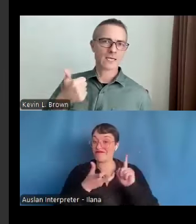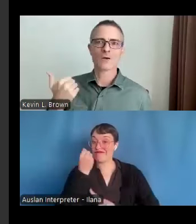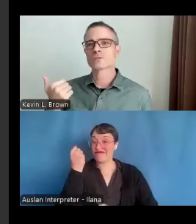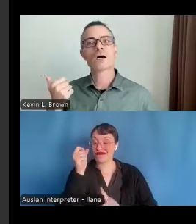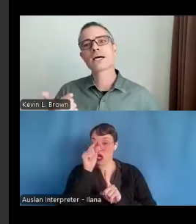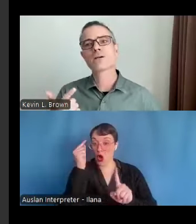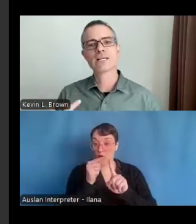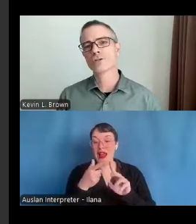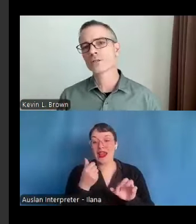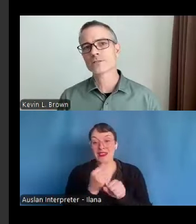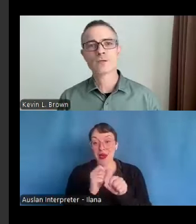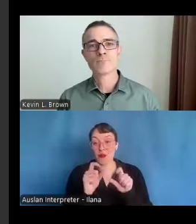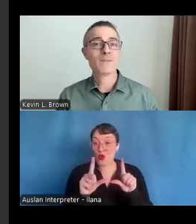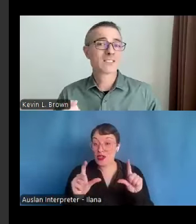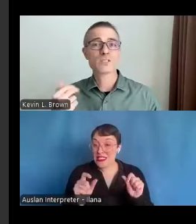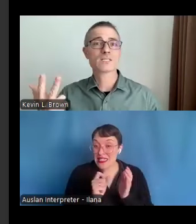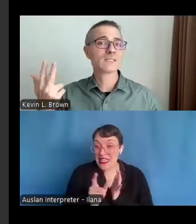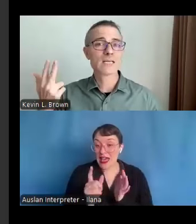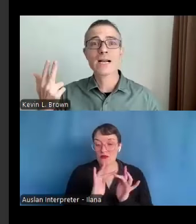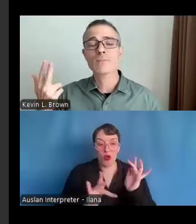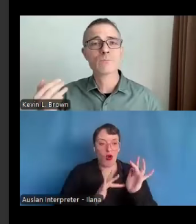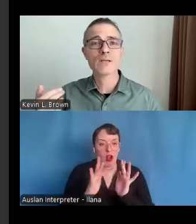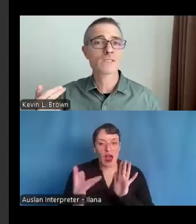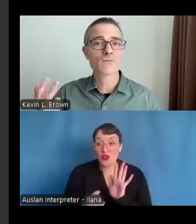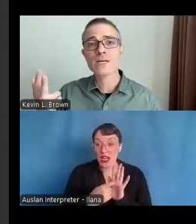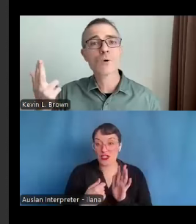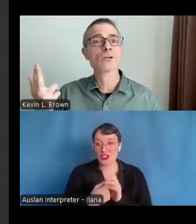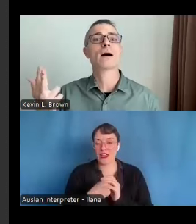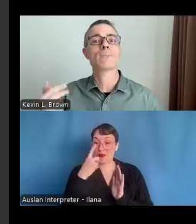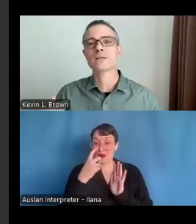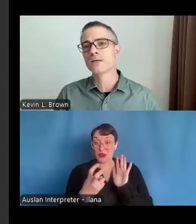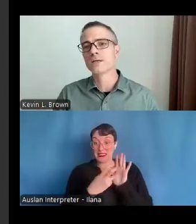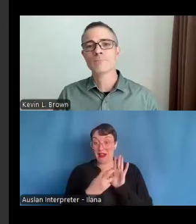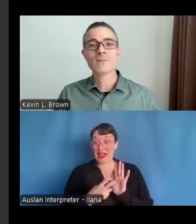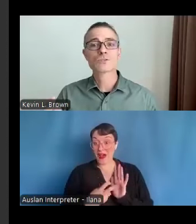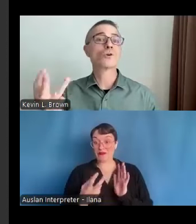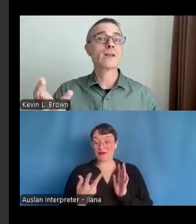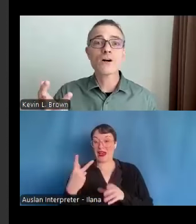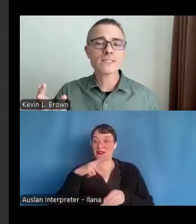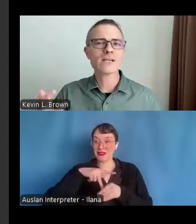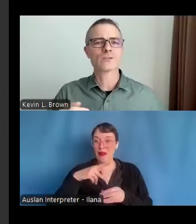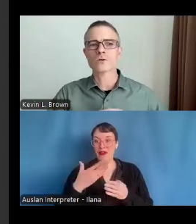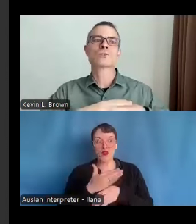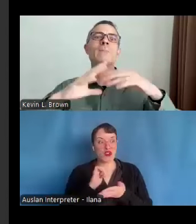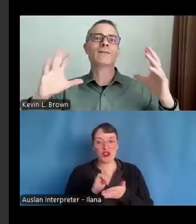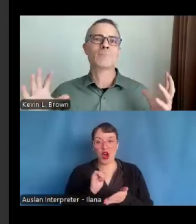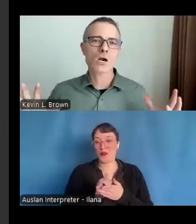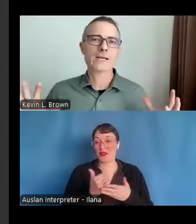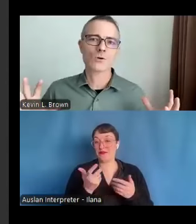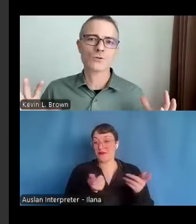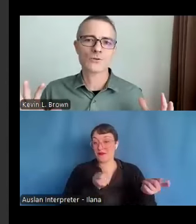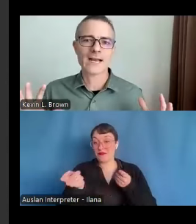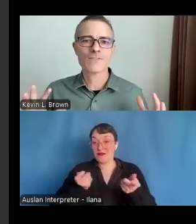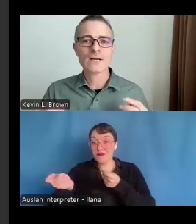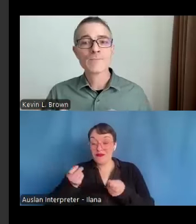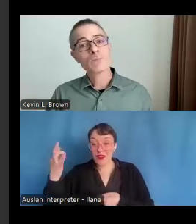ticket sales, online donations. Maybe it's participant signups. Maybe it's a free workshop. Maybe it's recruiting volunteers. There are so many different marketing